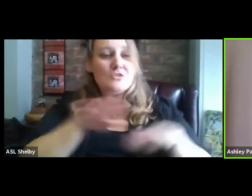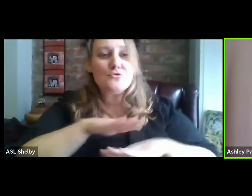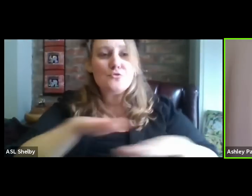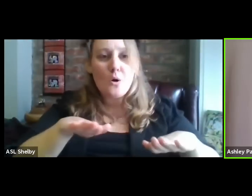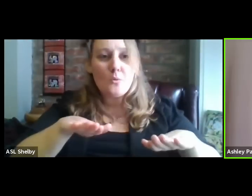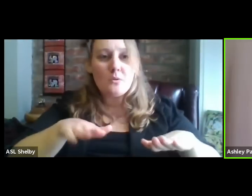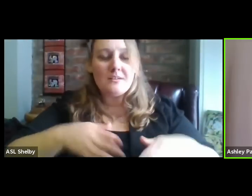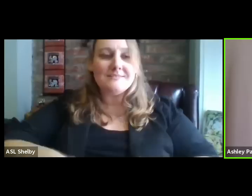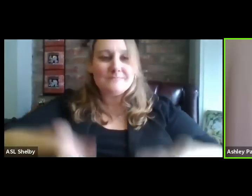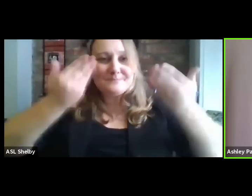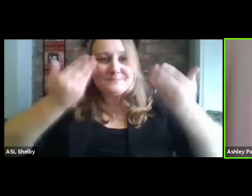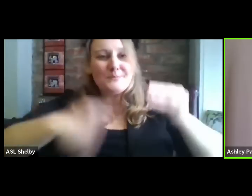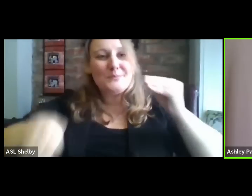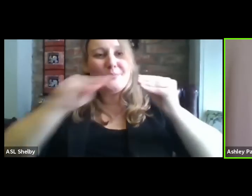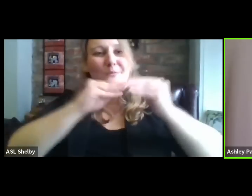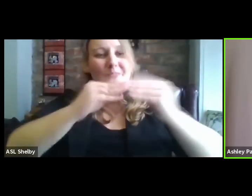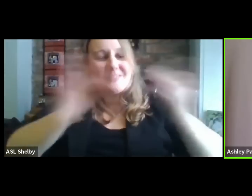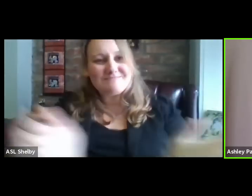louder.